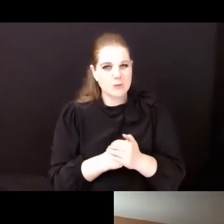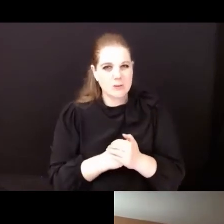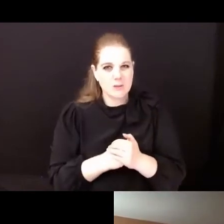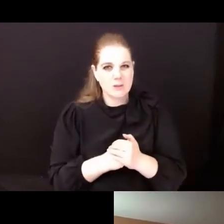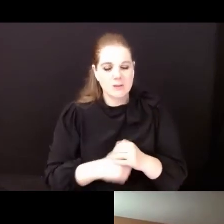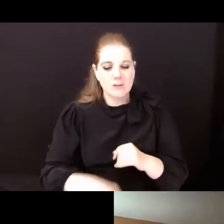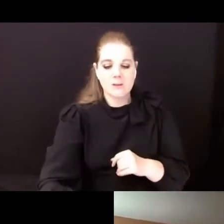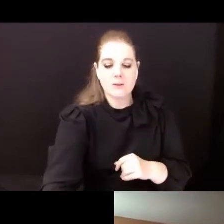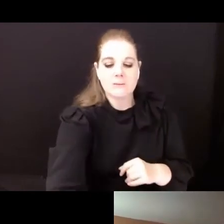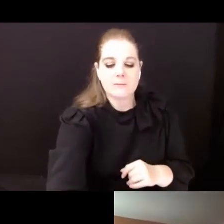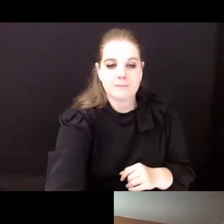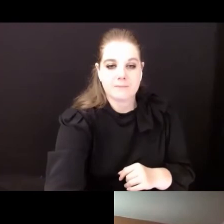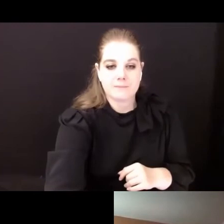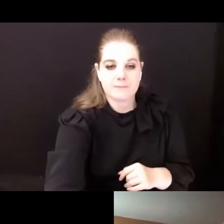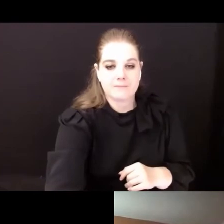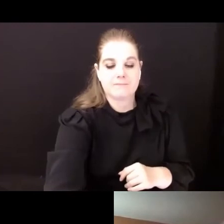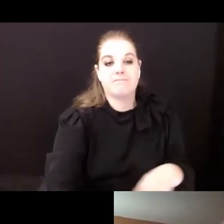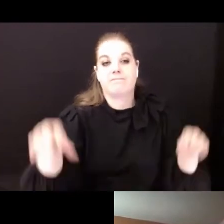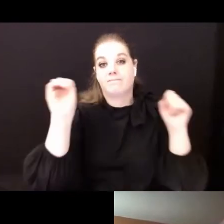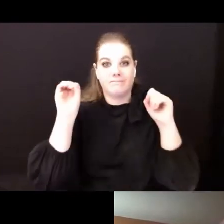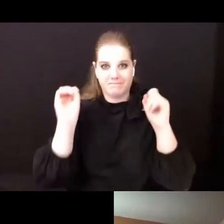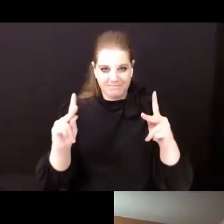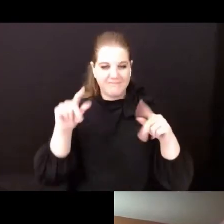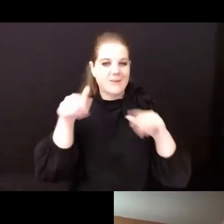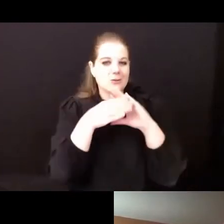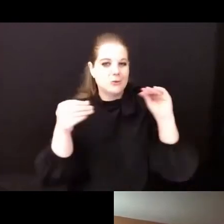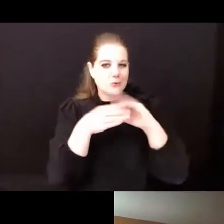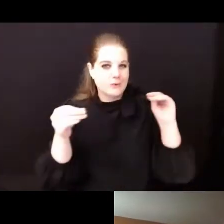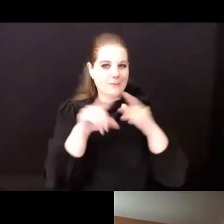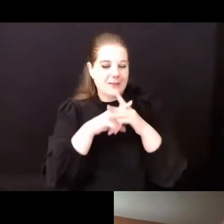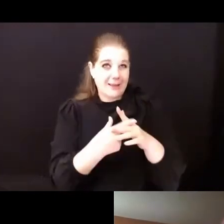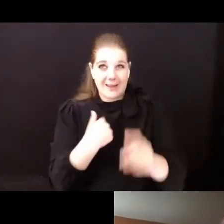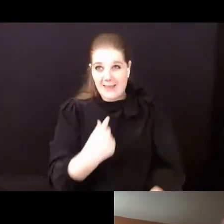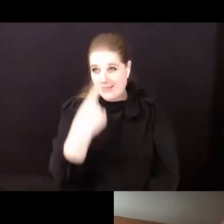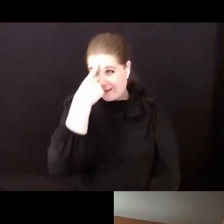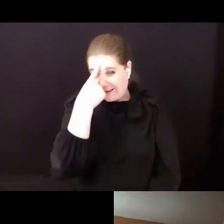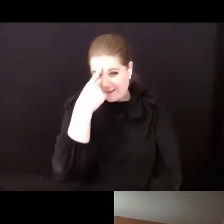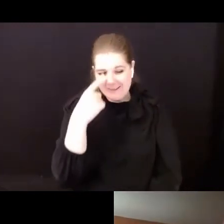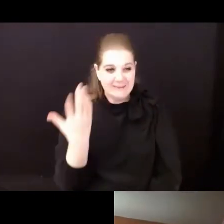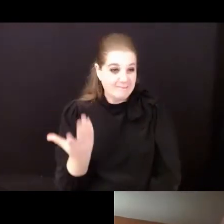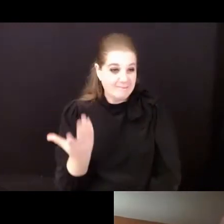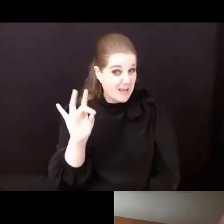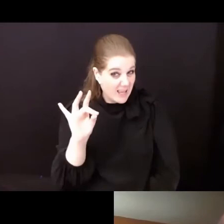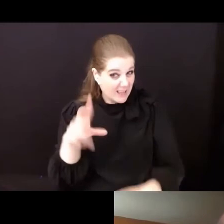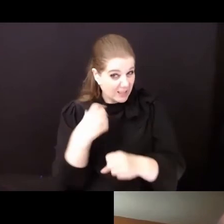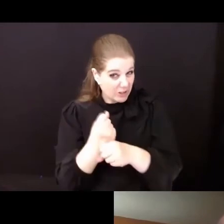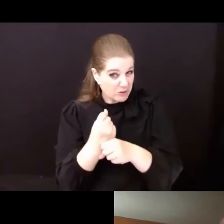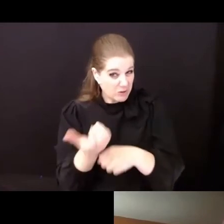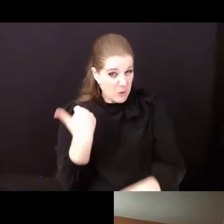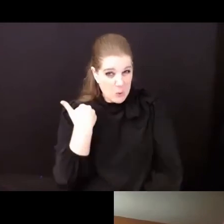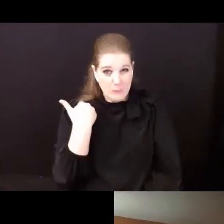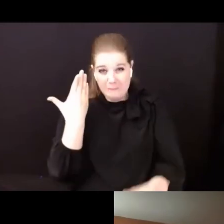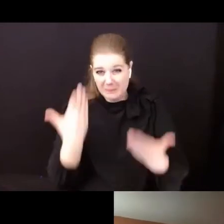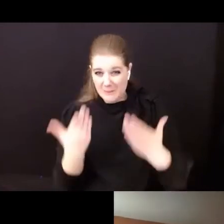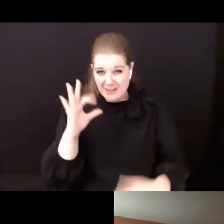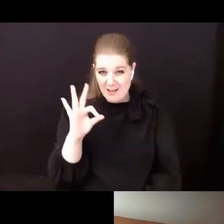okay, this story began, I want to say, 8 years ago, maybe 9,